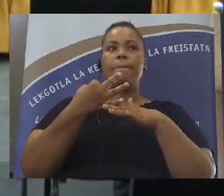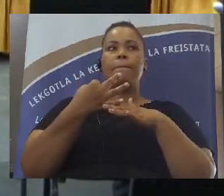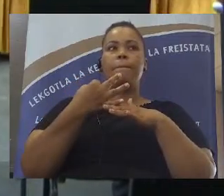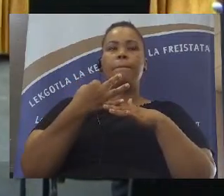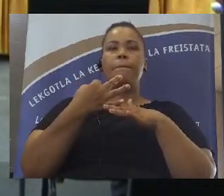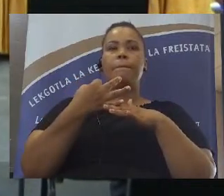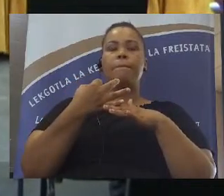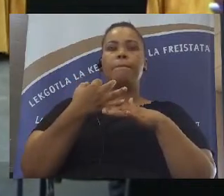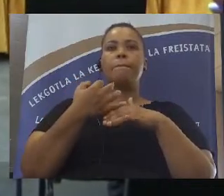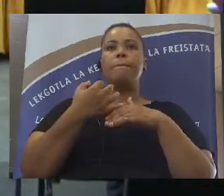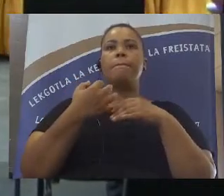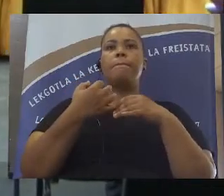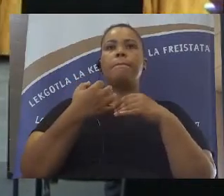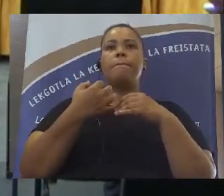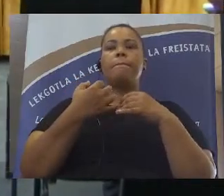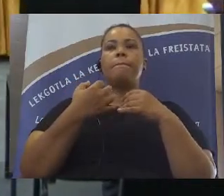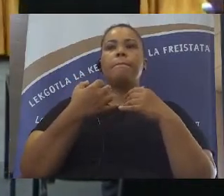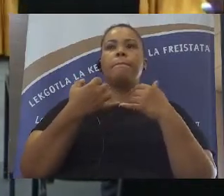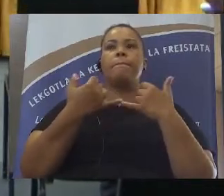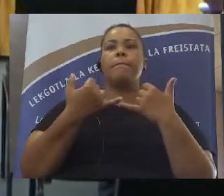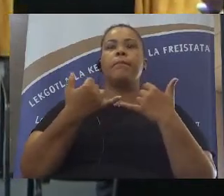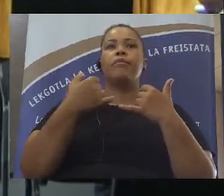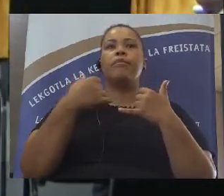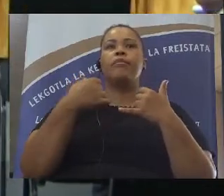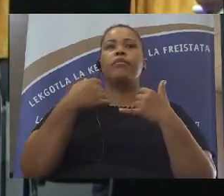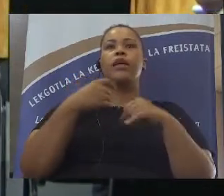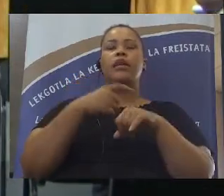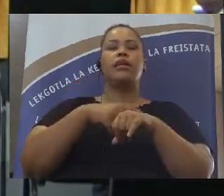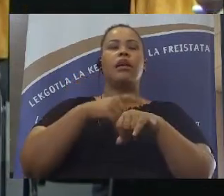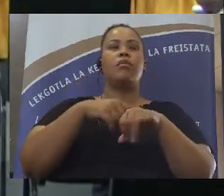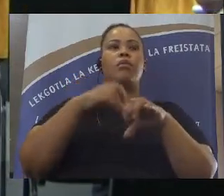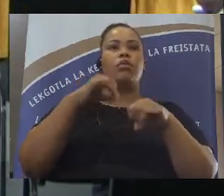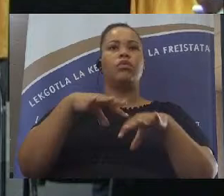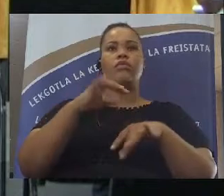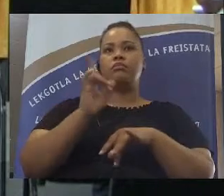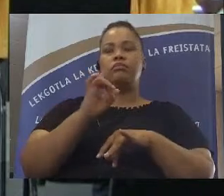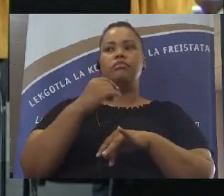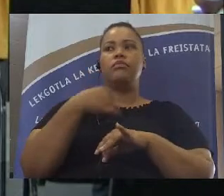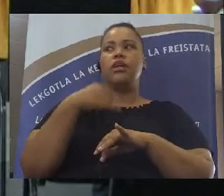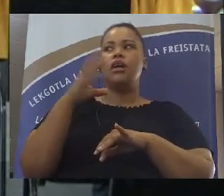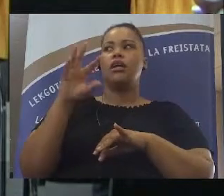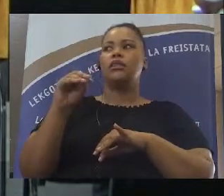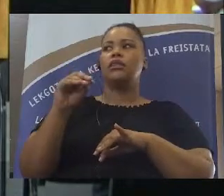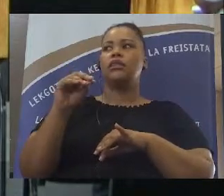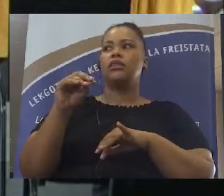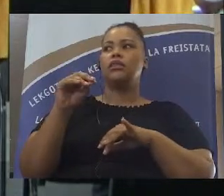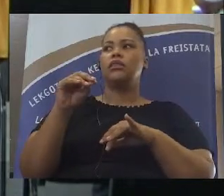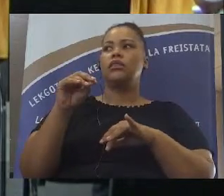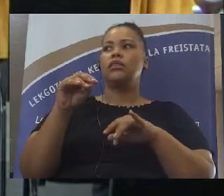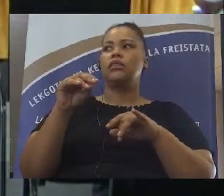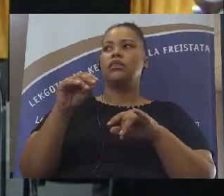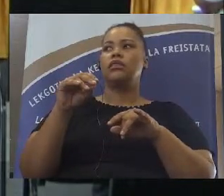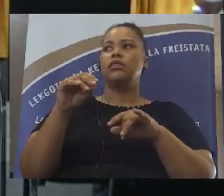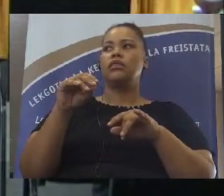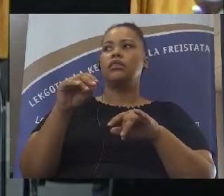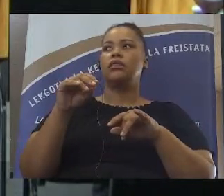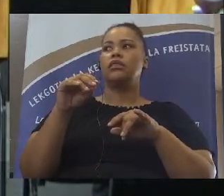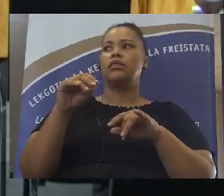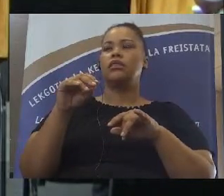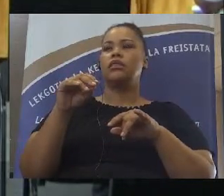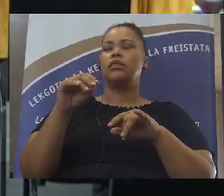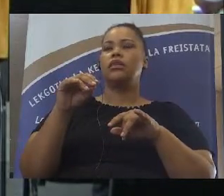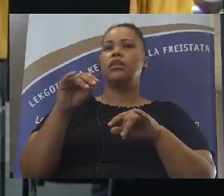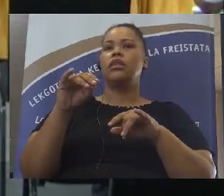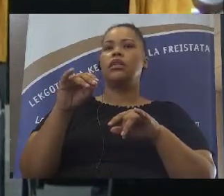Ntle le tshenyo ya nako, ke tlo bitsa. Can you tell me, or you'll introduce yourself?